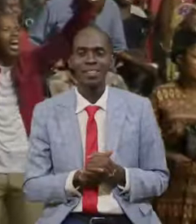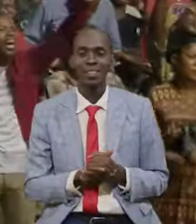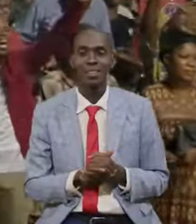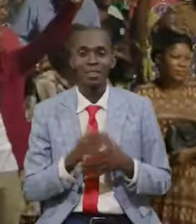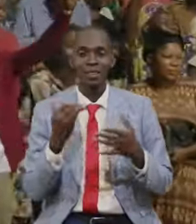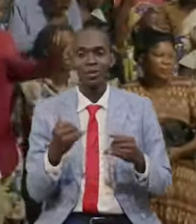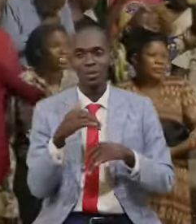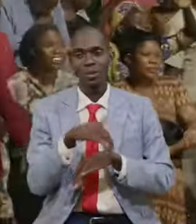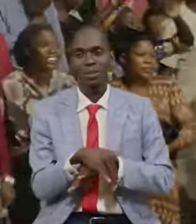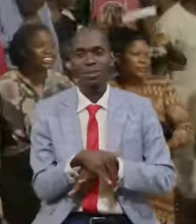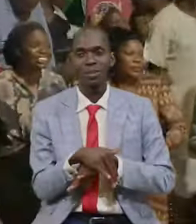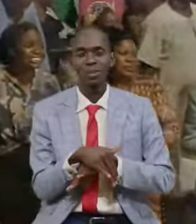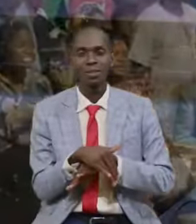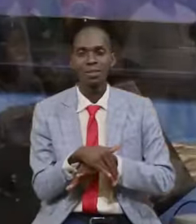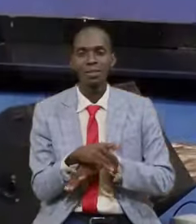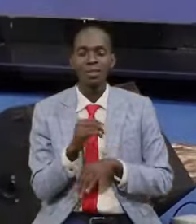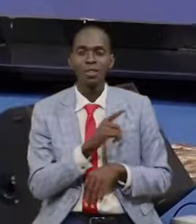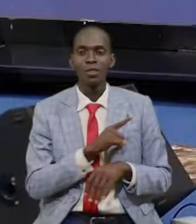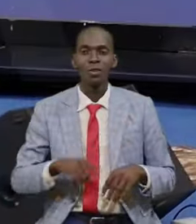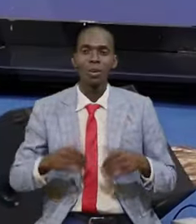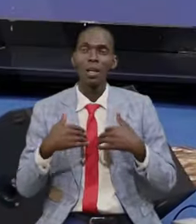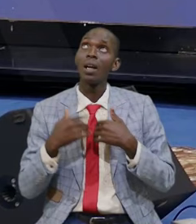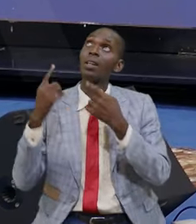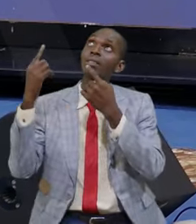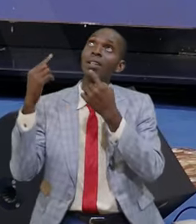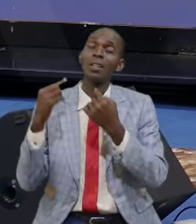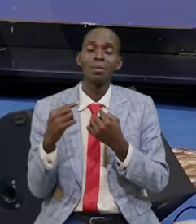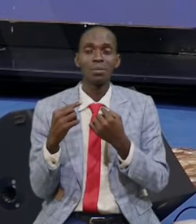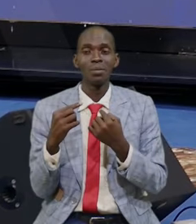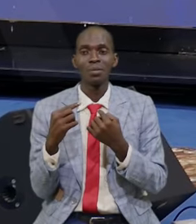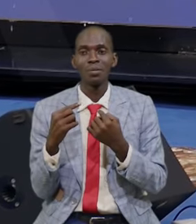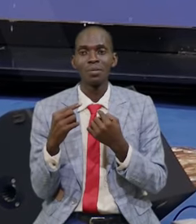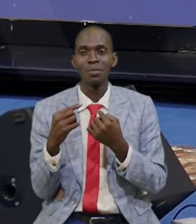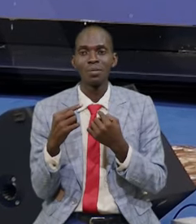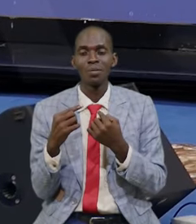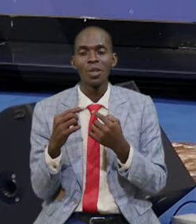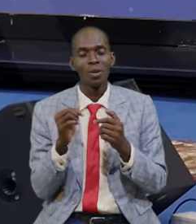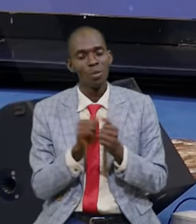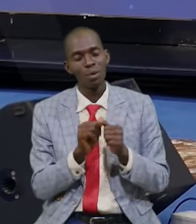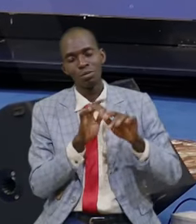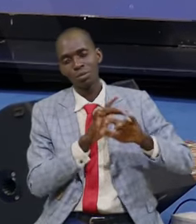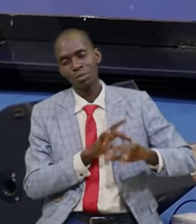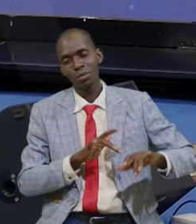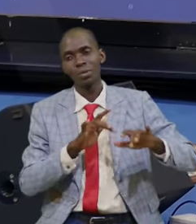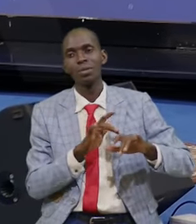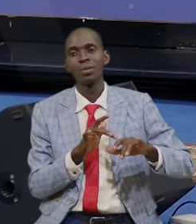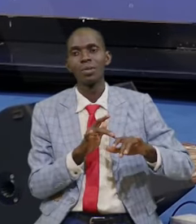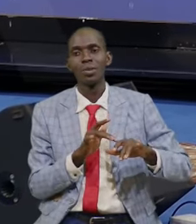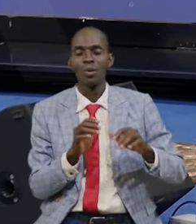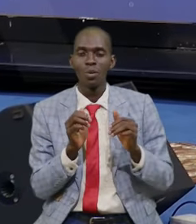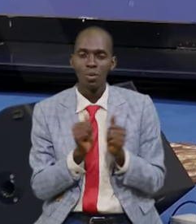Tonight, the Lord has come with compassion, with